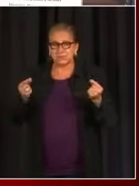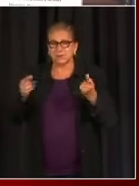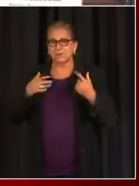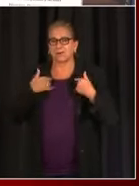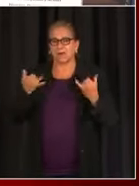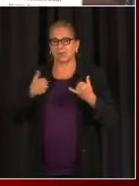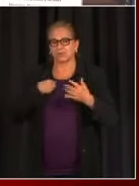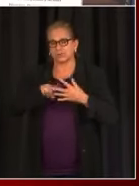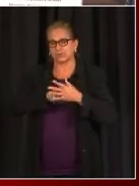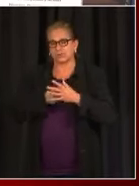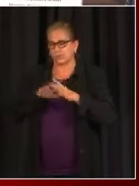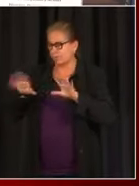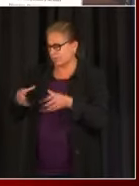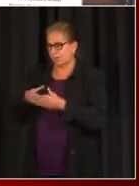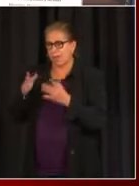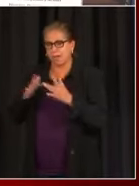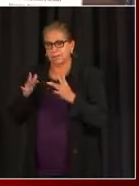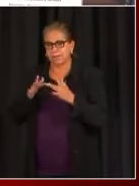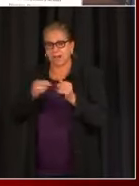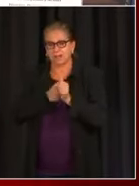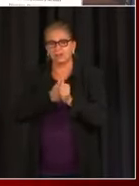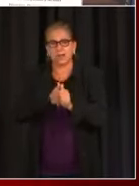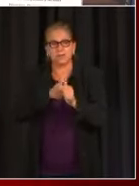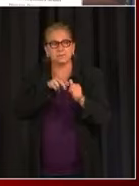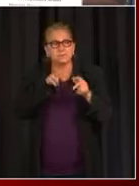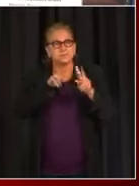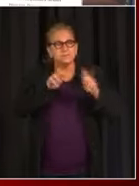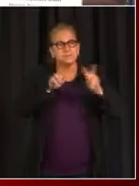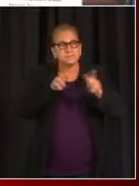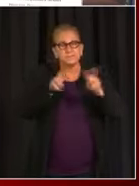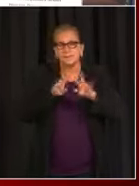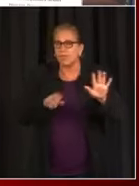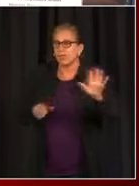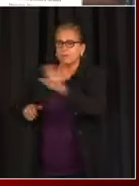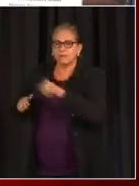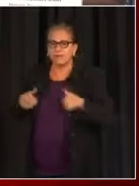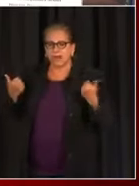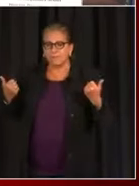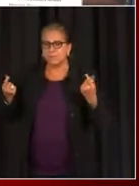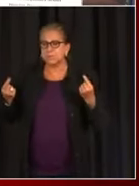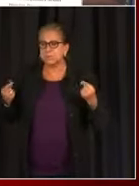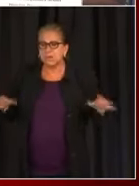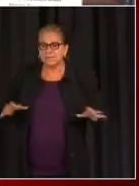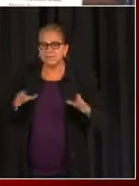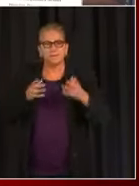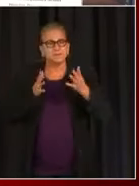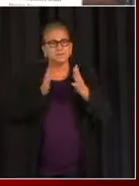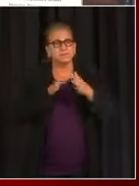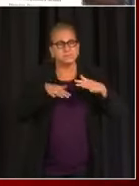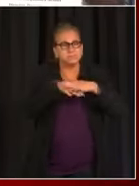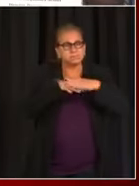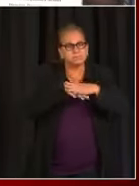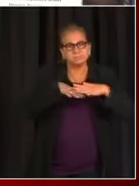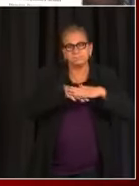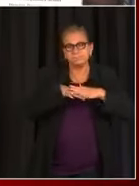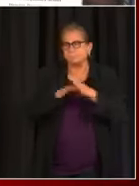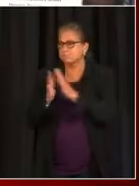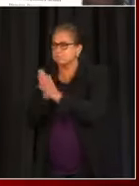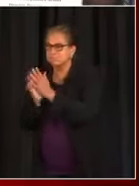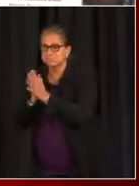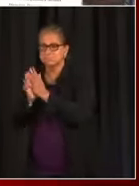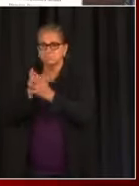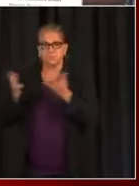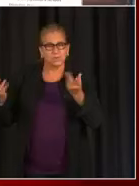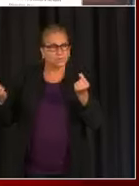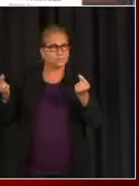increased participation with our contact trace team, some of the activities that are noted by positive cases in the district